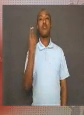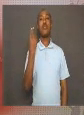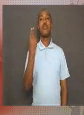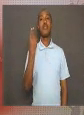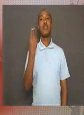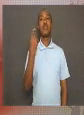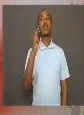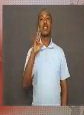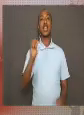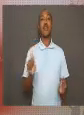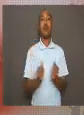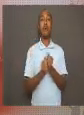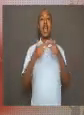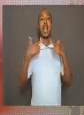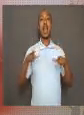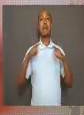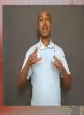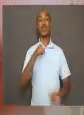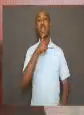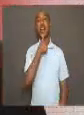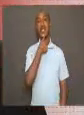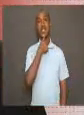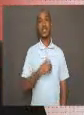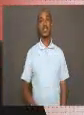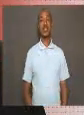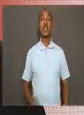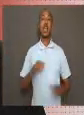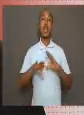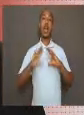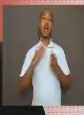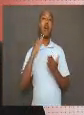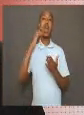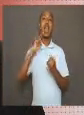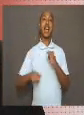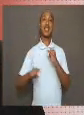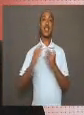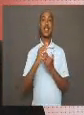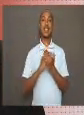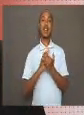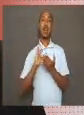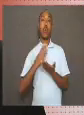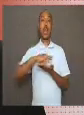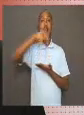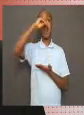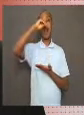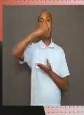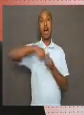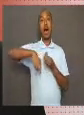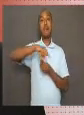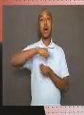3 common laboratory acids. In our last lesson, we learned about